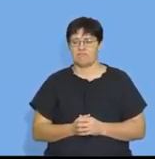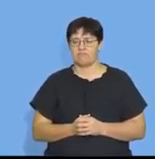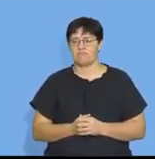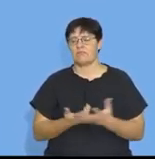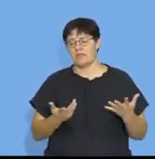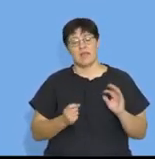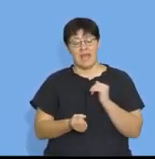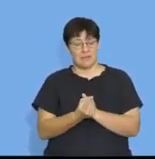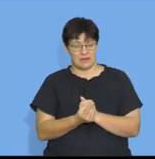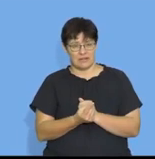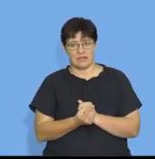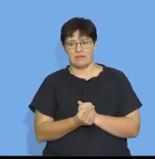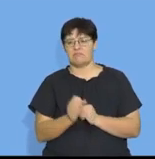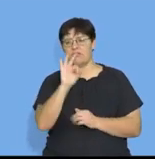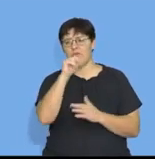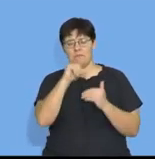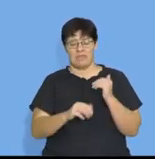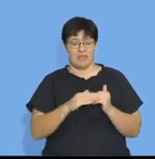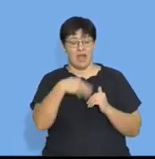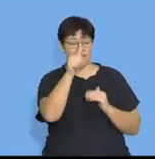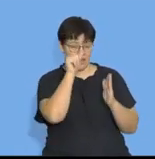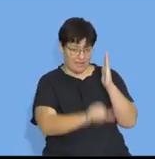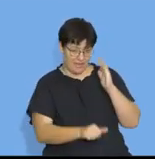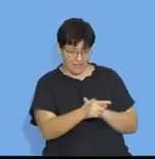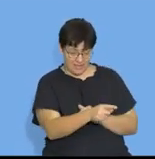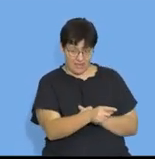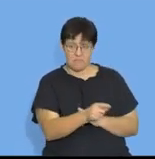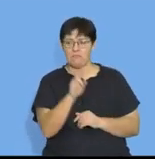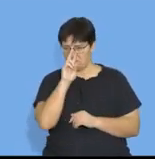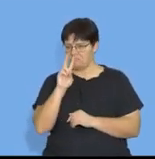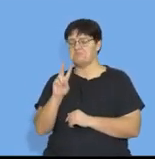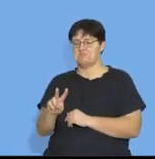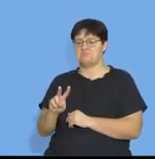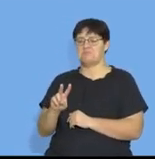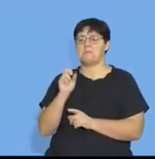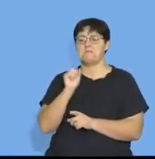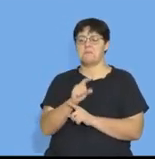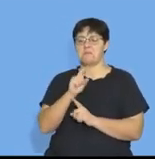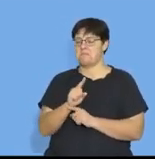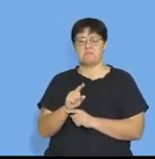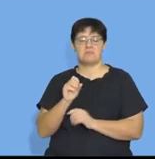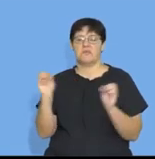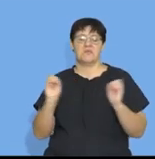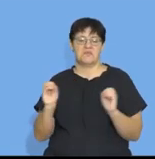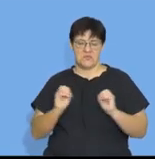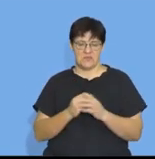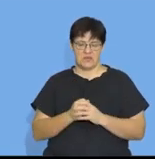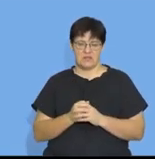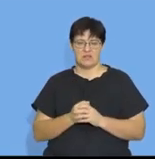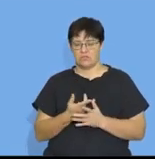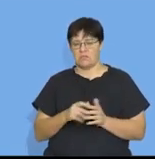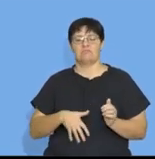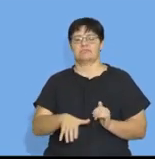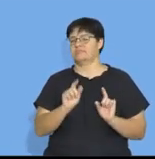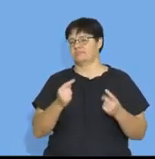epididymis. And so when this happens, from about 3 months after a vasectomy, we can see that the semen will contain no